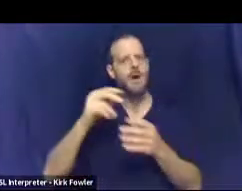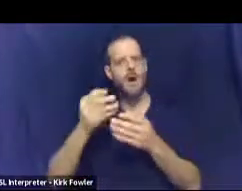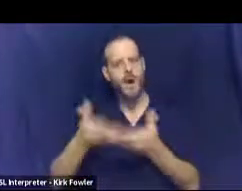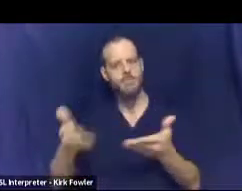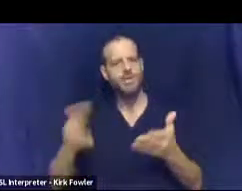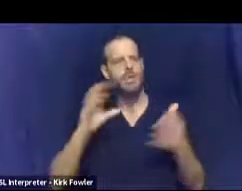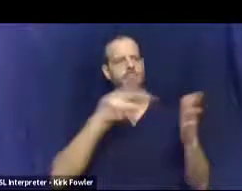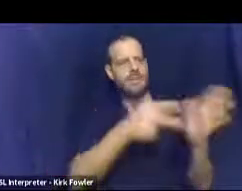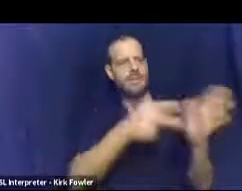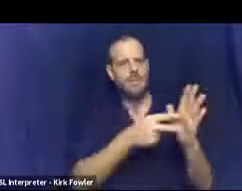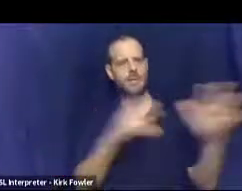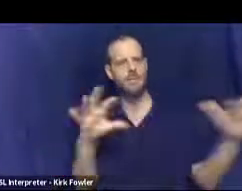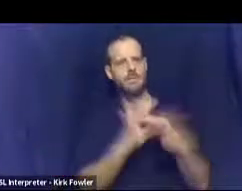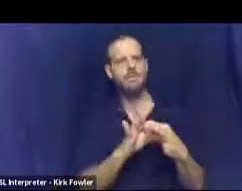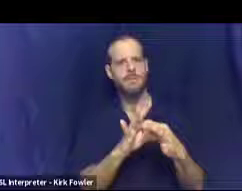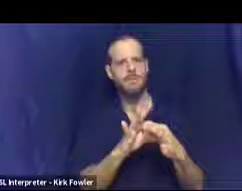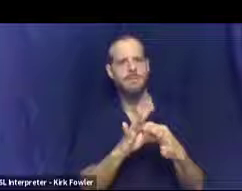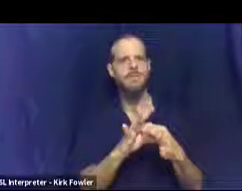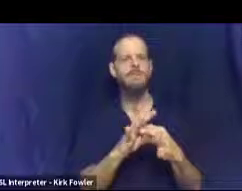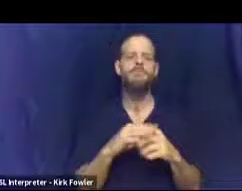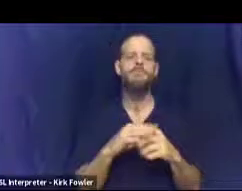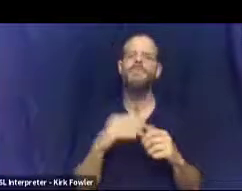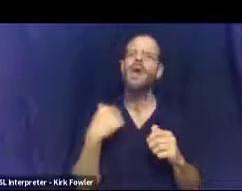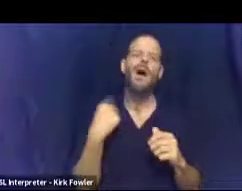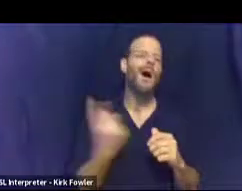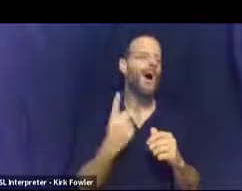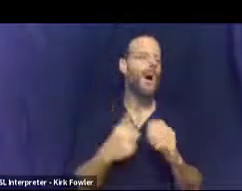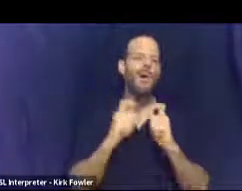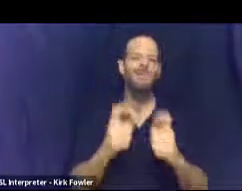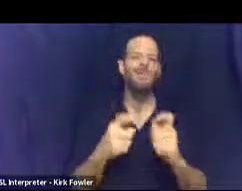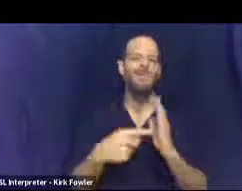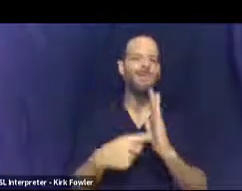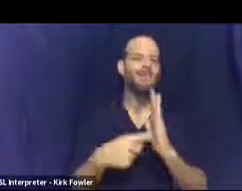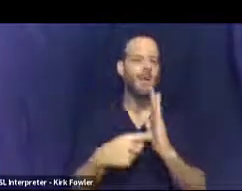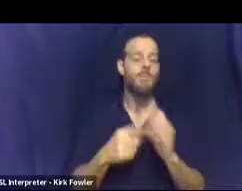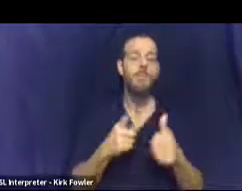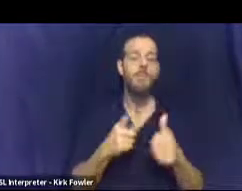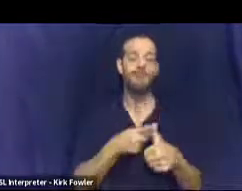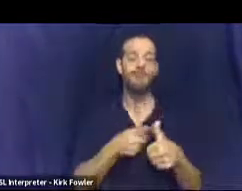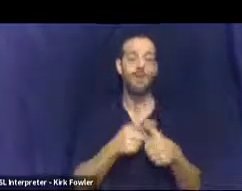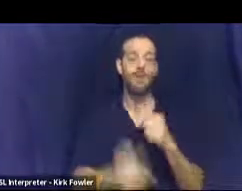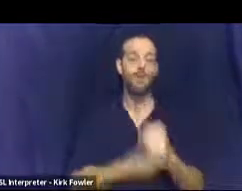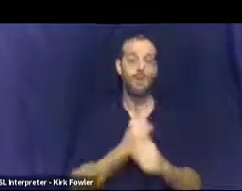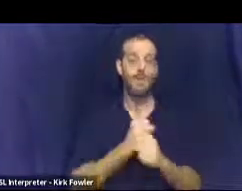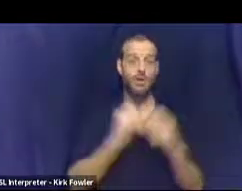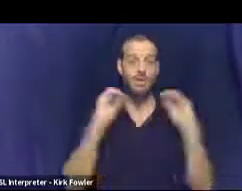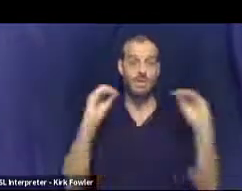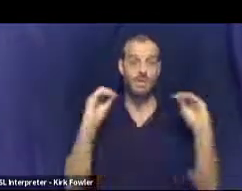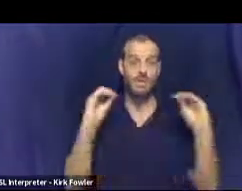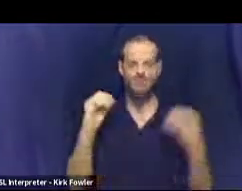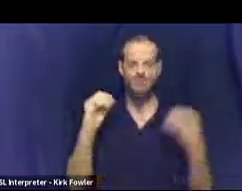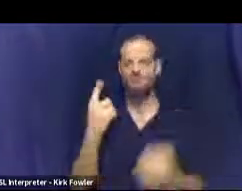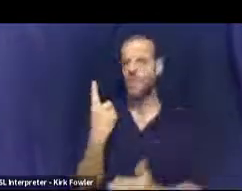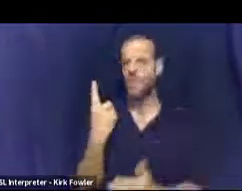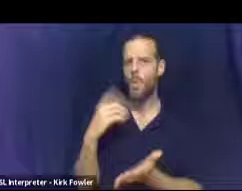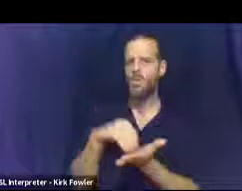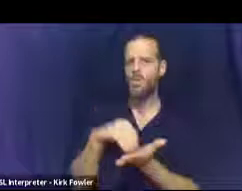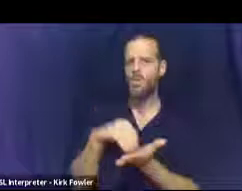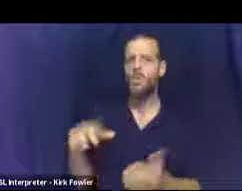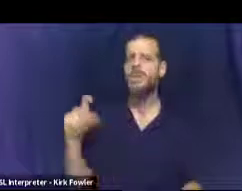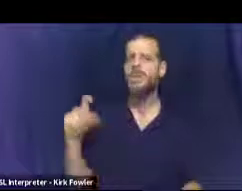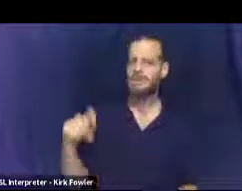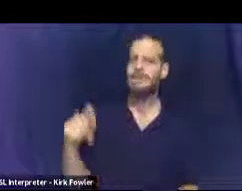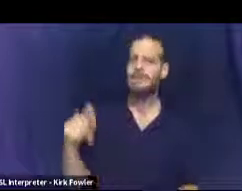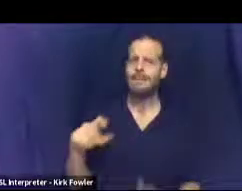symbol that goes along with it. And I always give this example of my first year teaching. I had a student who really needed a calendar